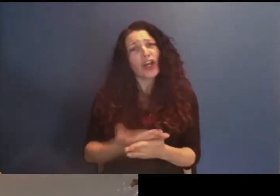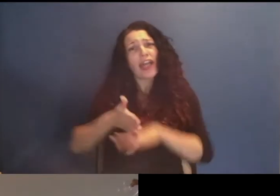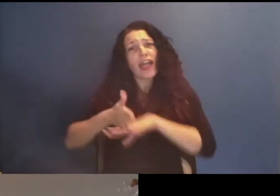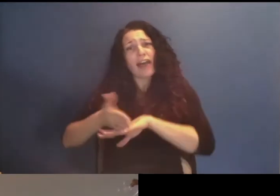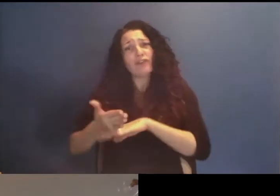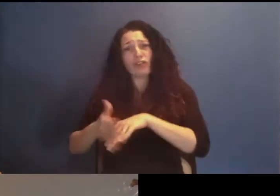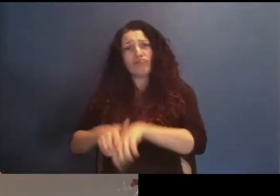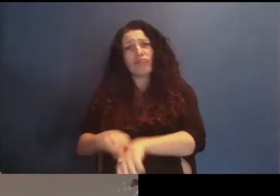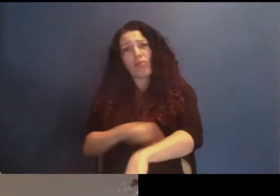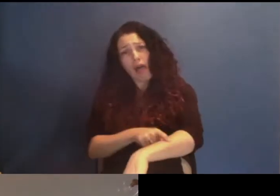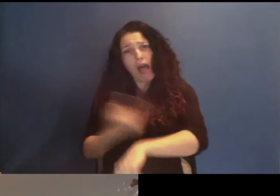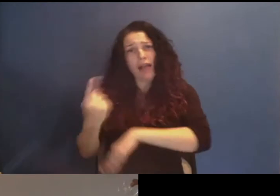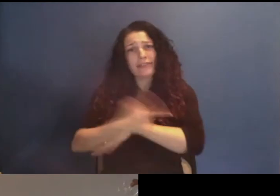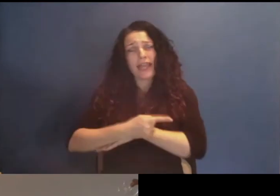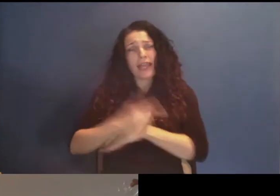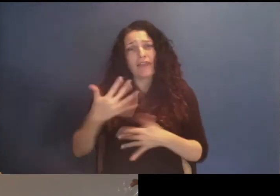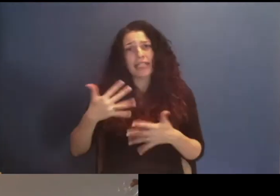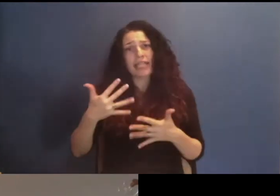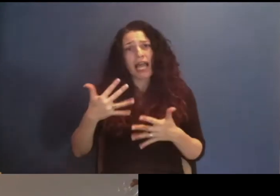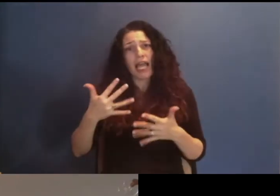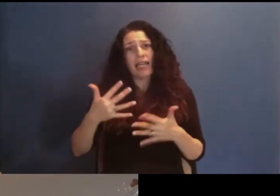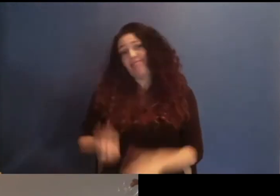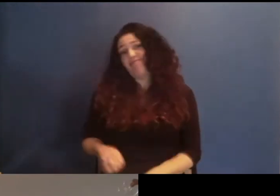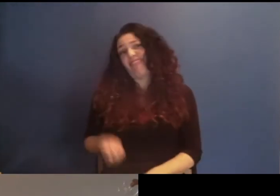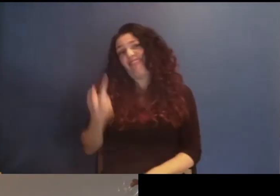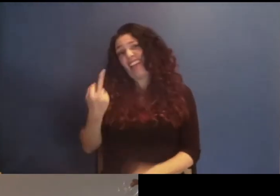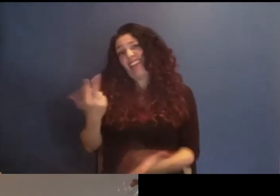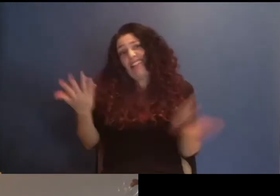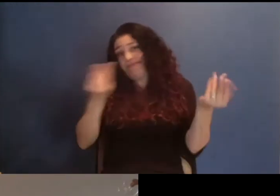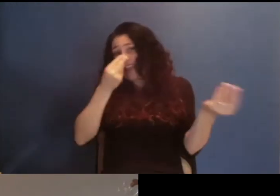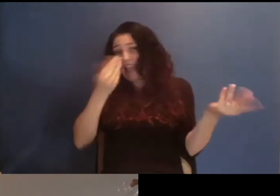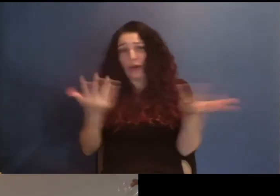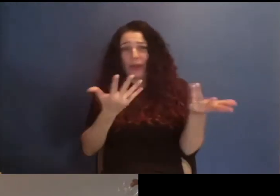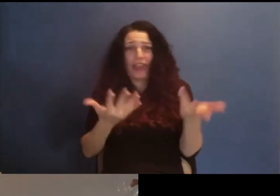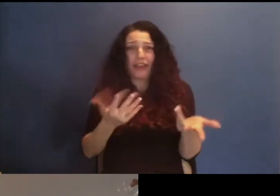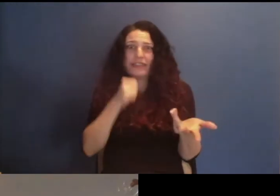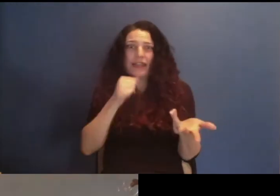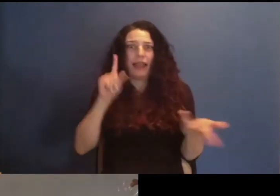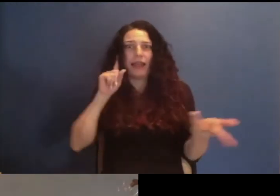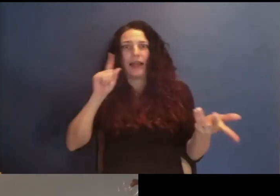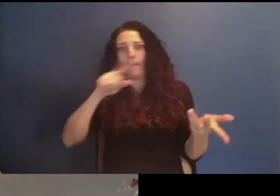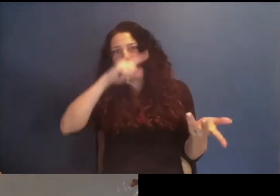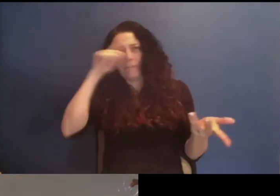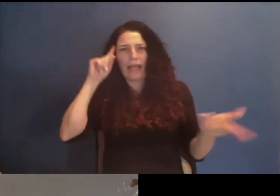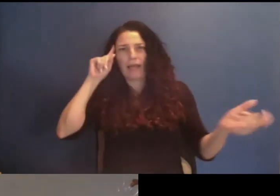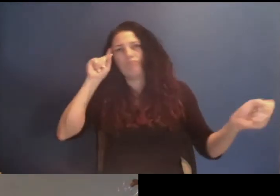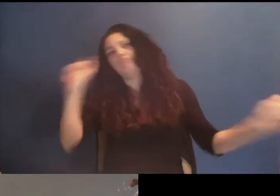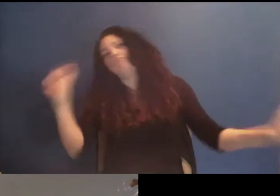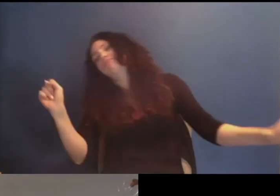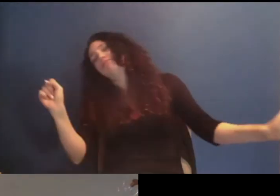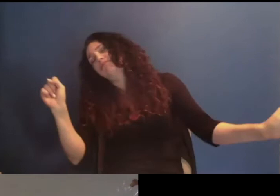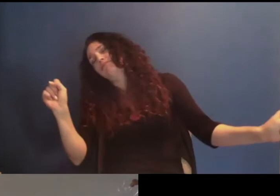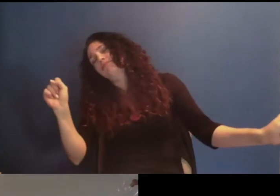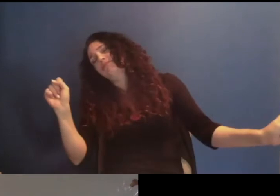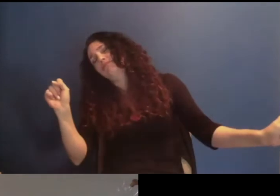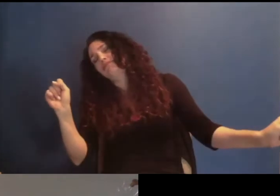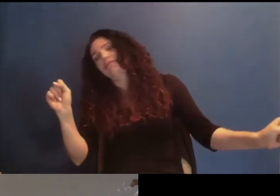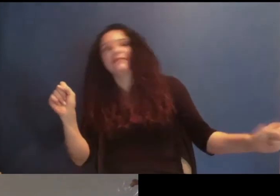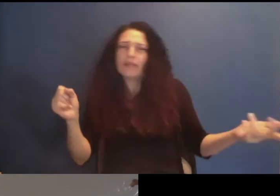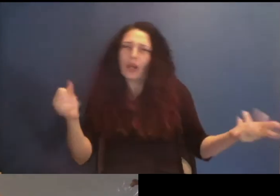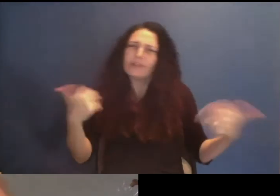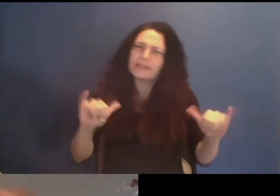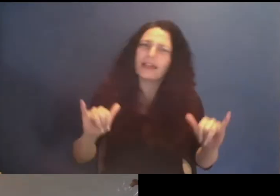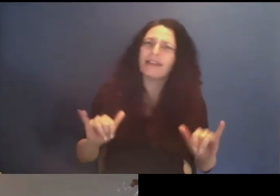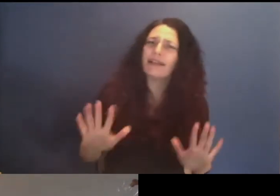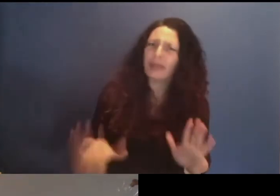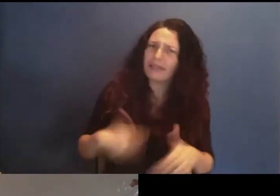of being anxious or whatever. Like, fuck it. I don't care. It's not like I'm getting blackout or anything. Like, I'm fine. Yeah. So no, take that